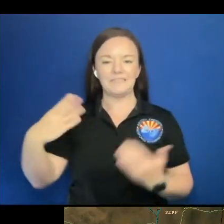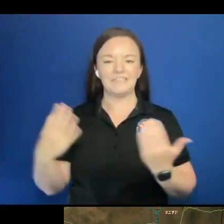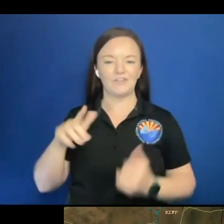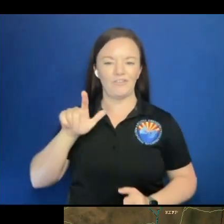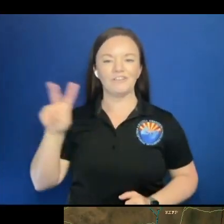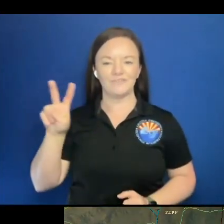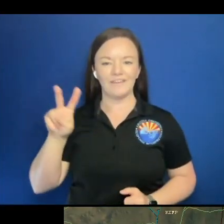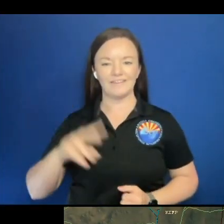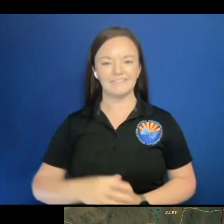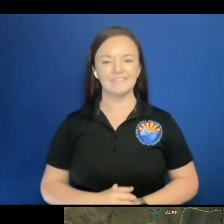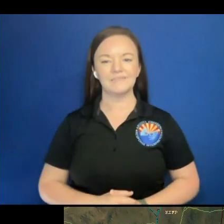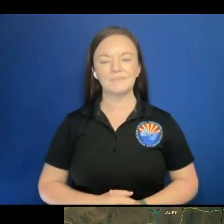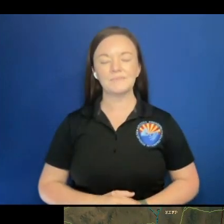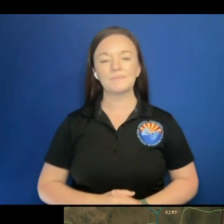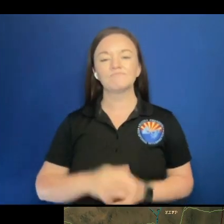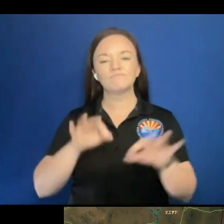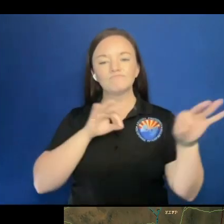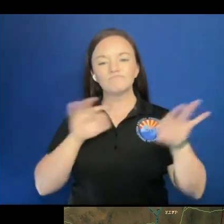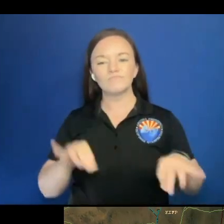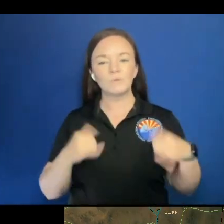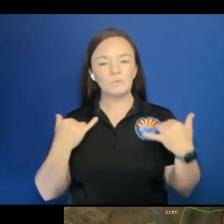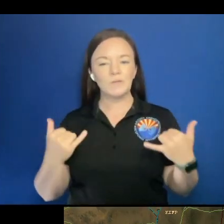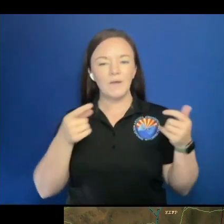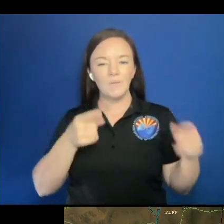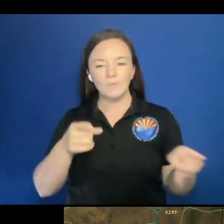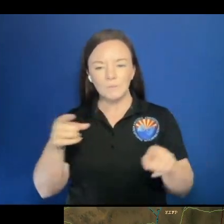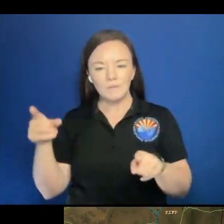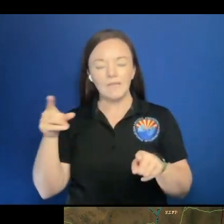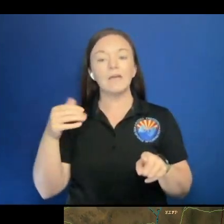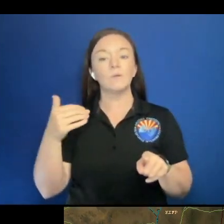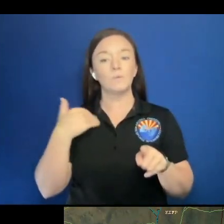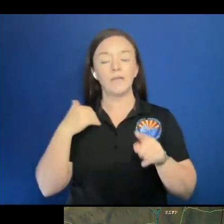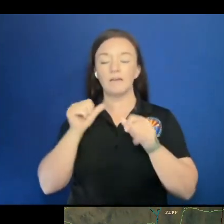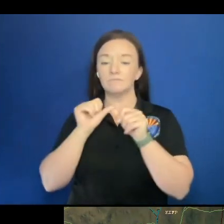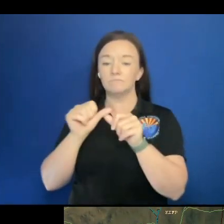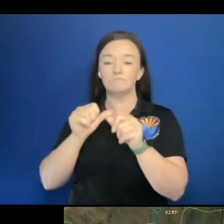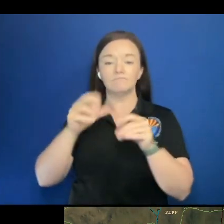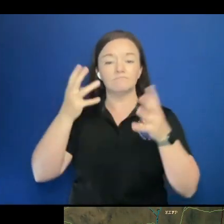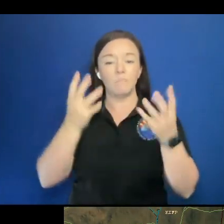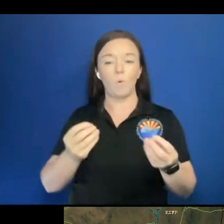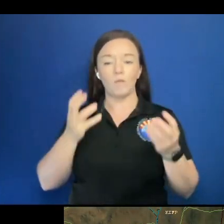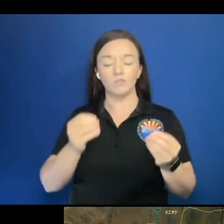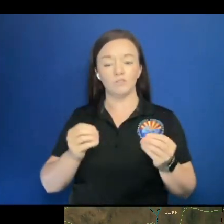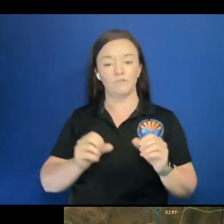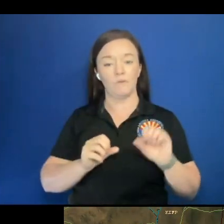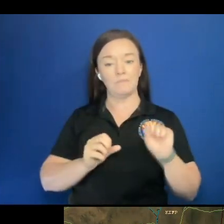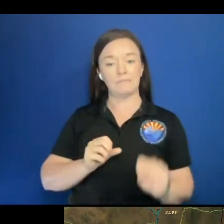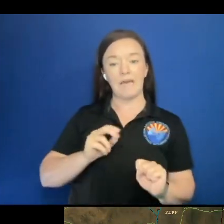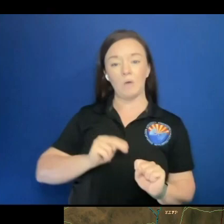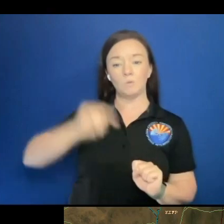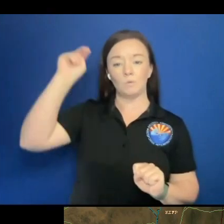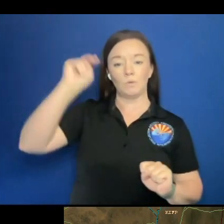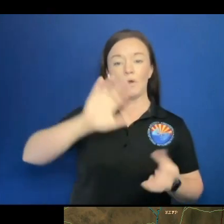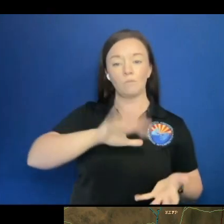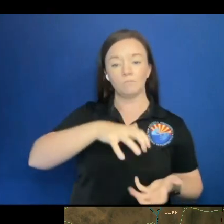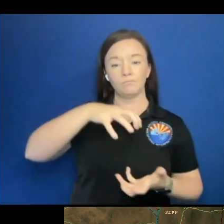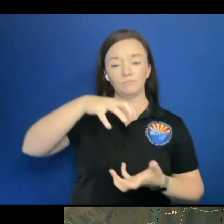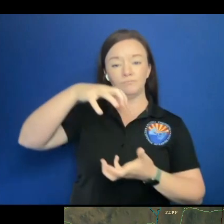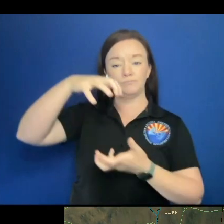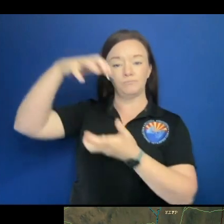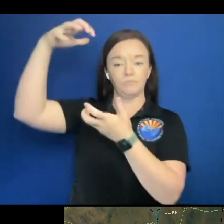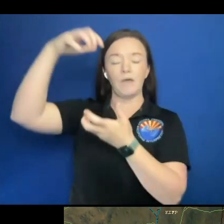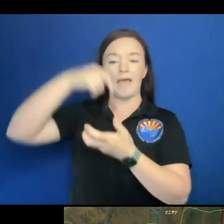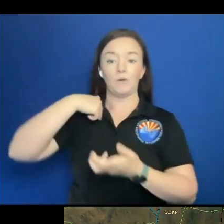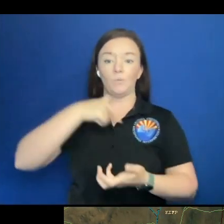got going on, we got a steady stream of moisture pushing from the south to the north, and we are basically right underneath the middle